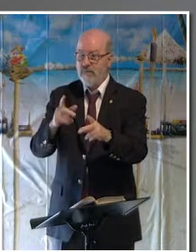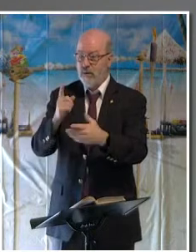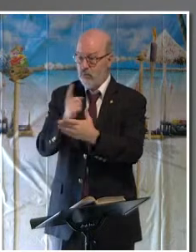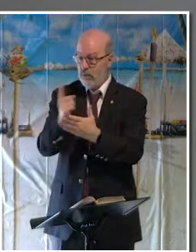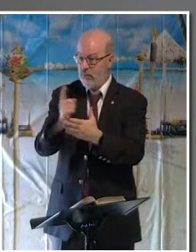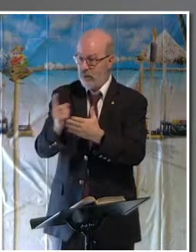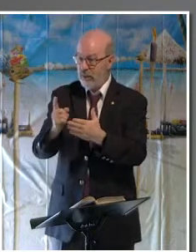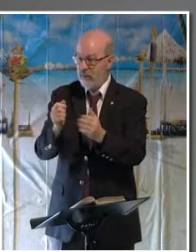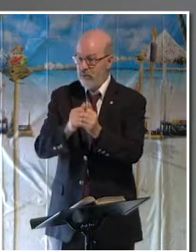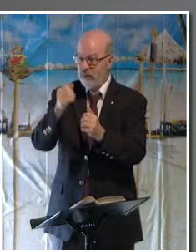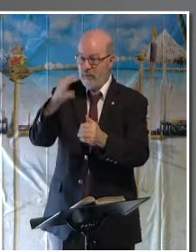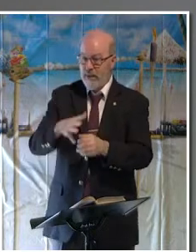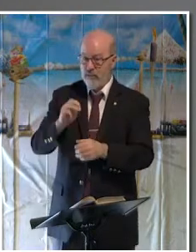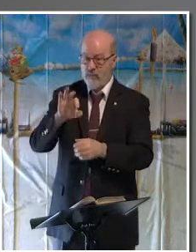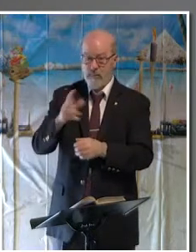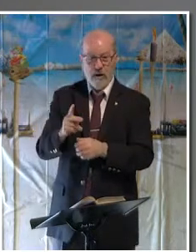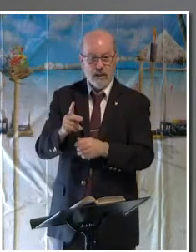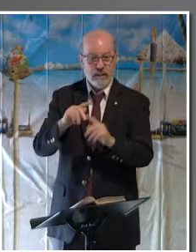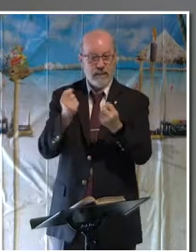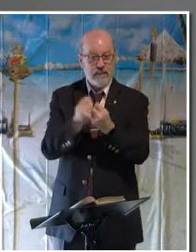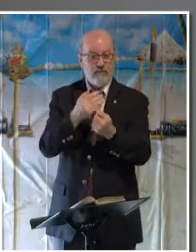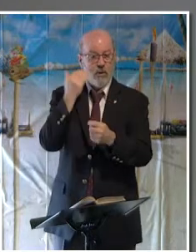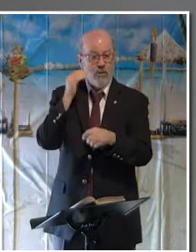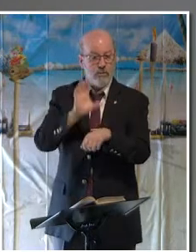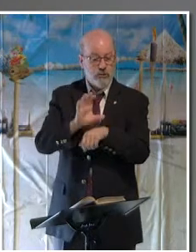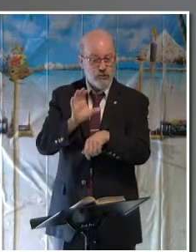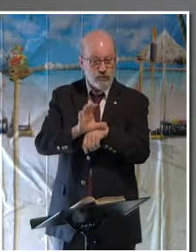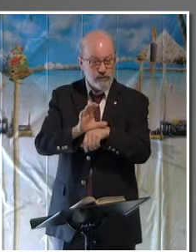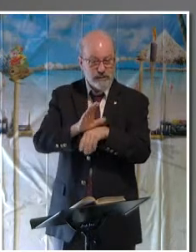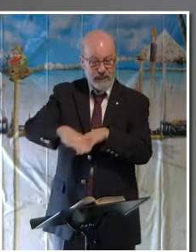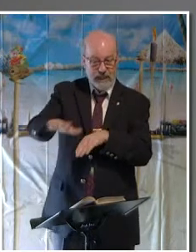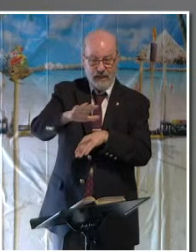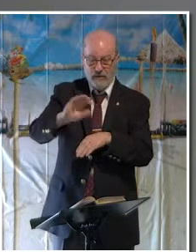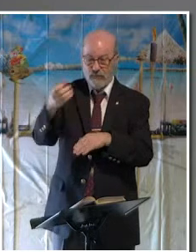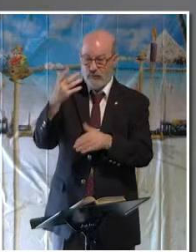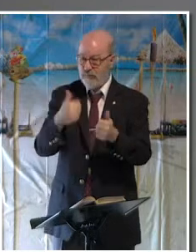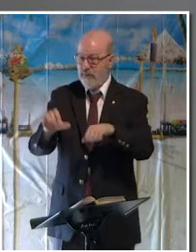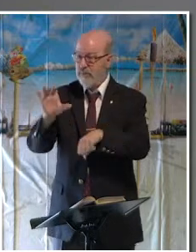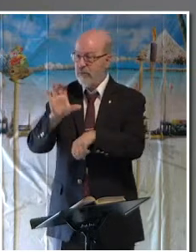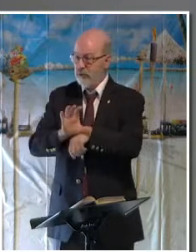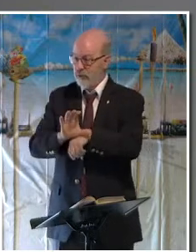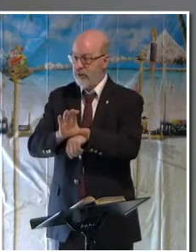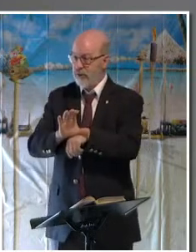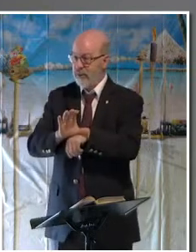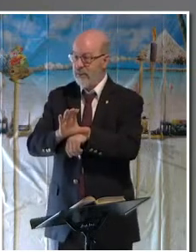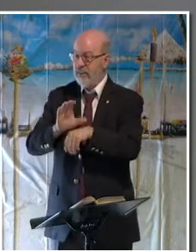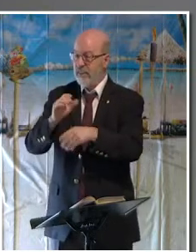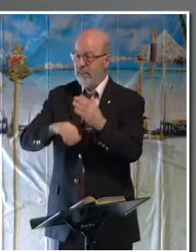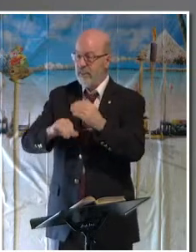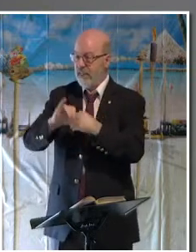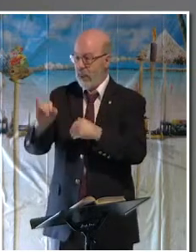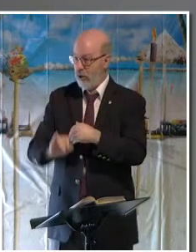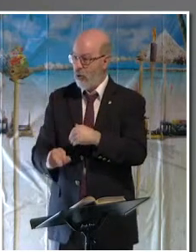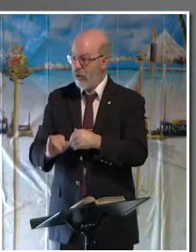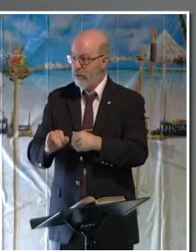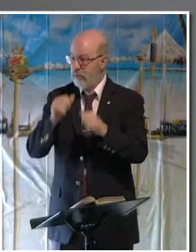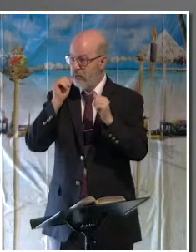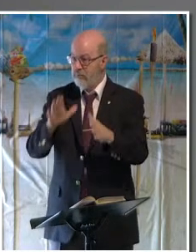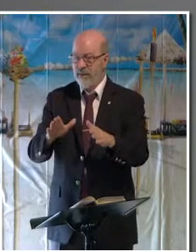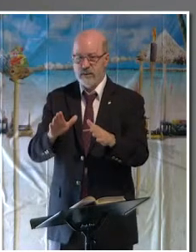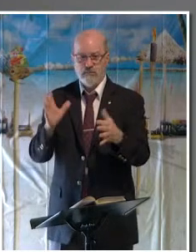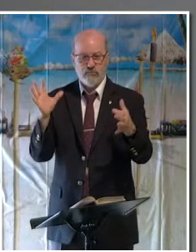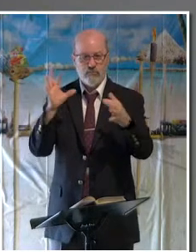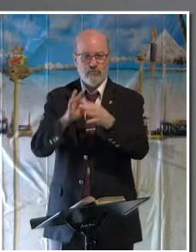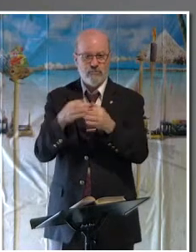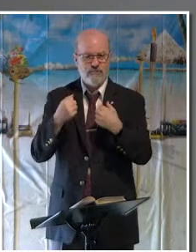week with Pastor Mark and a team from his home church area of Grace Baptist Church in Raleigh, Illinois. It has been a blessing to